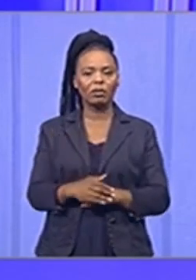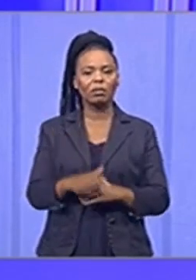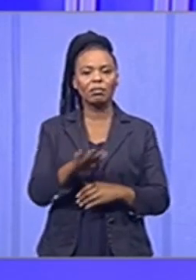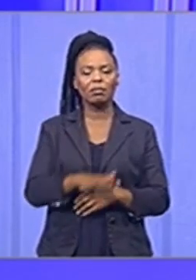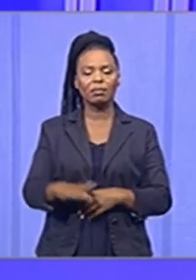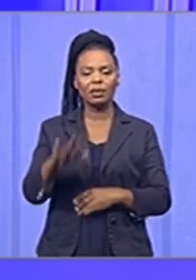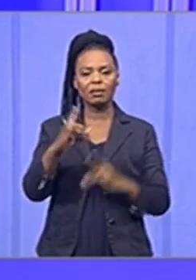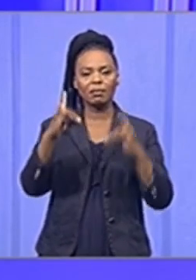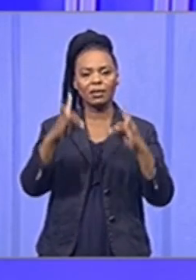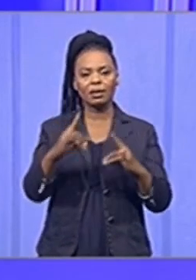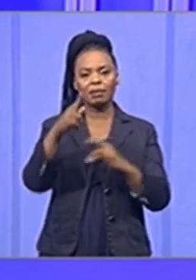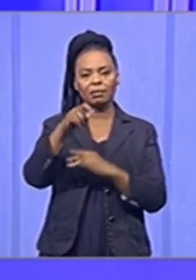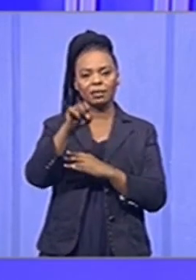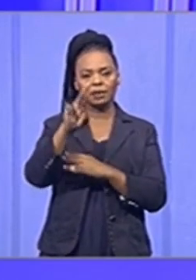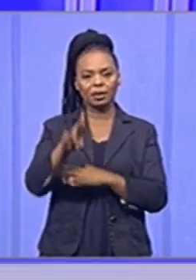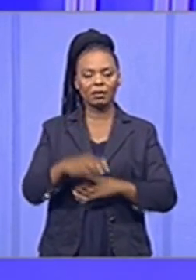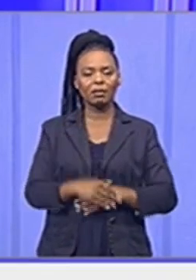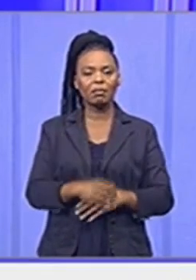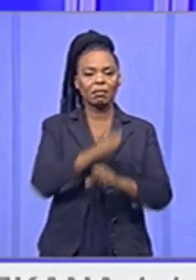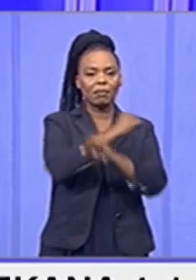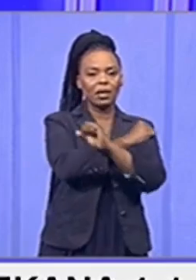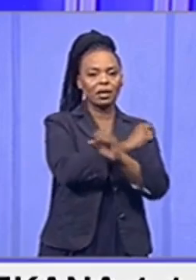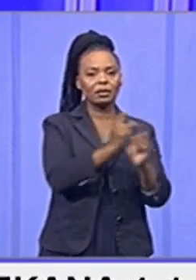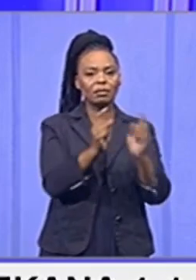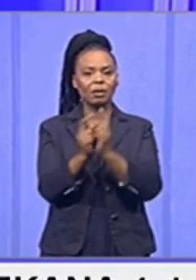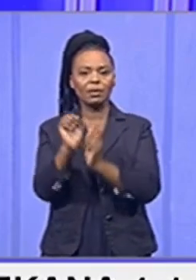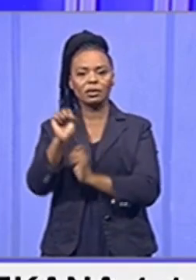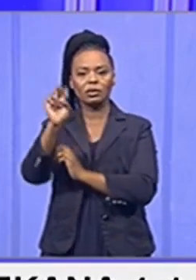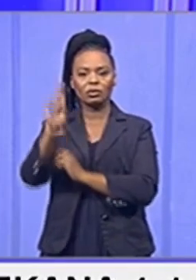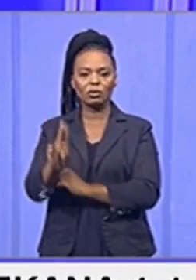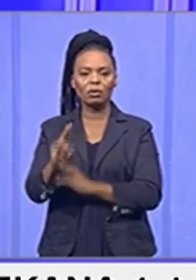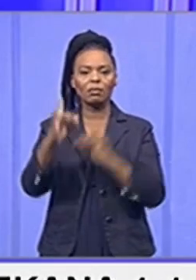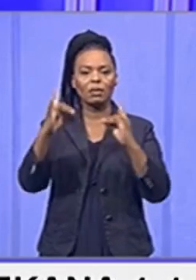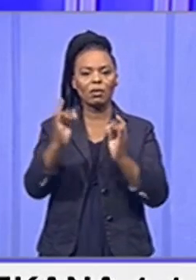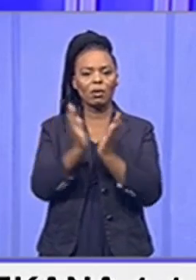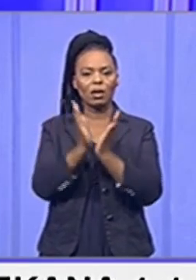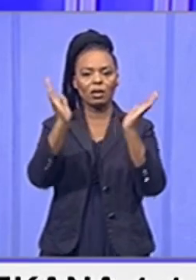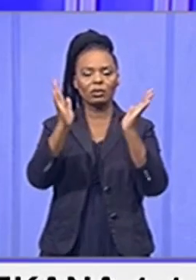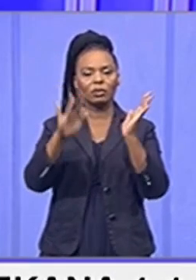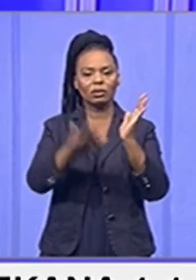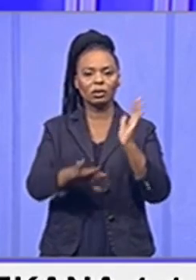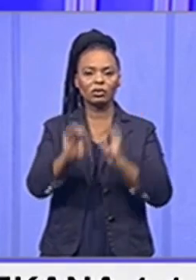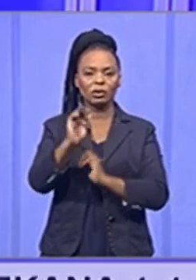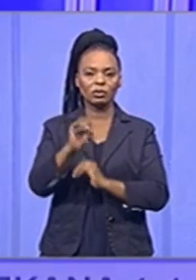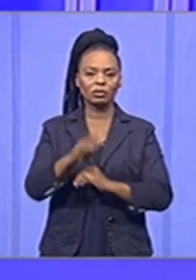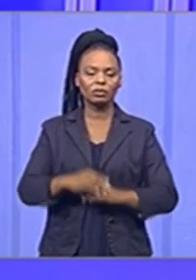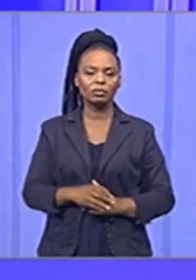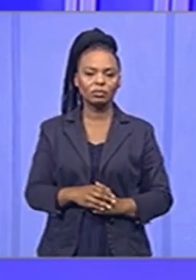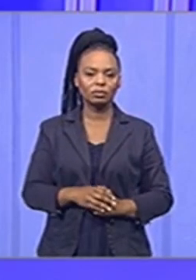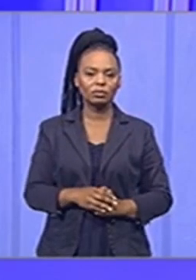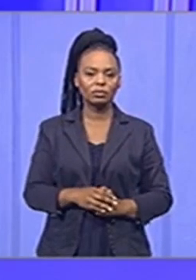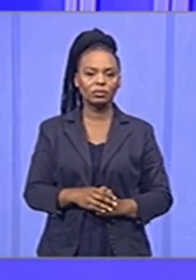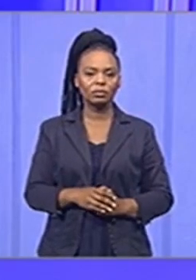ena. Papading e ntseng e tswela pele Orlando Pirates ya metse Super Sport United Stadium sa Orlando Soweto.